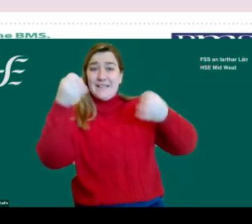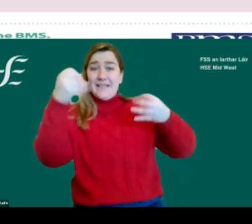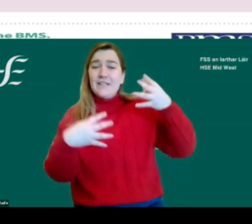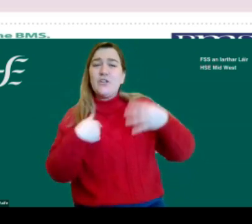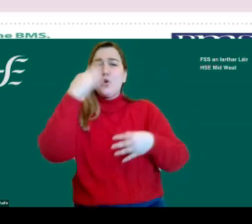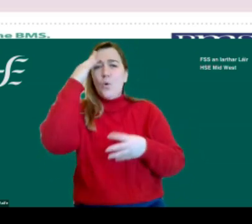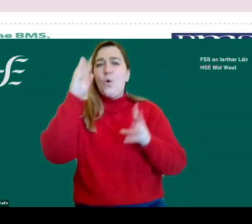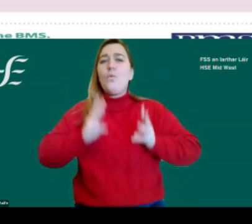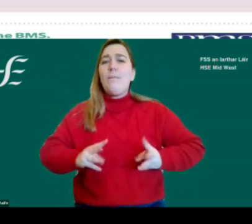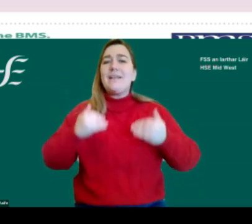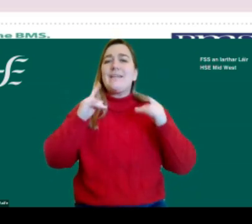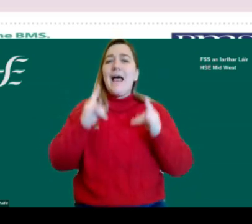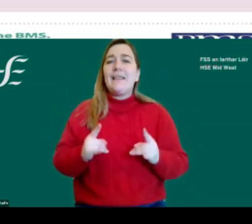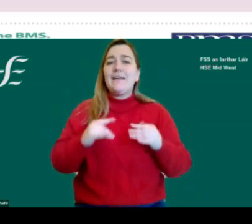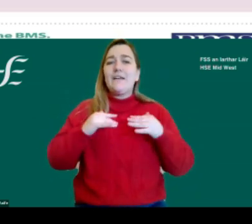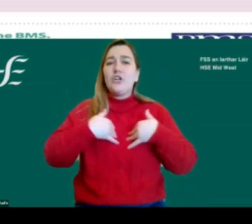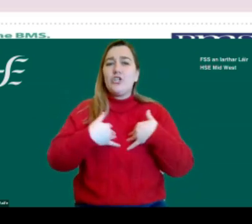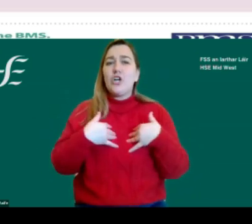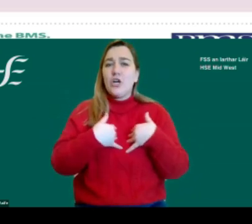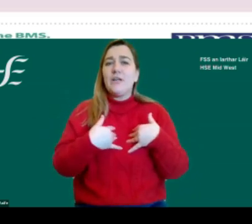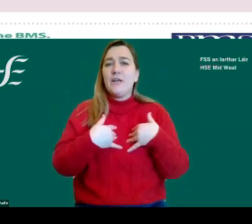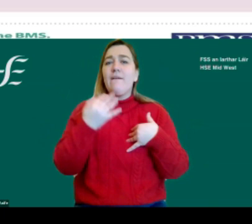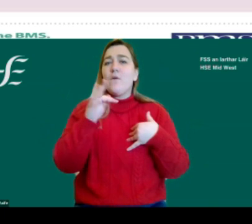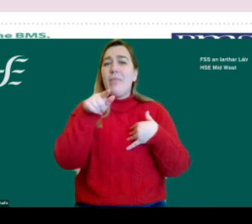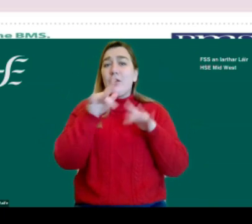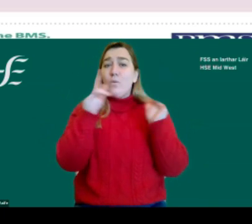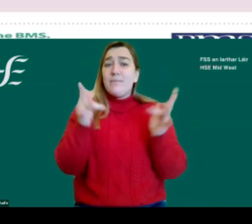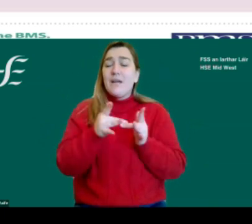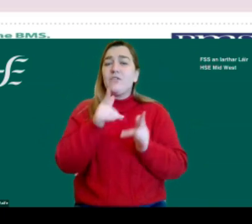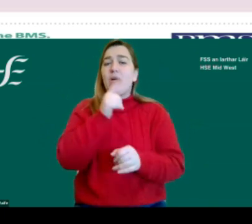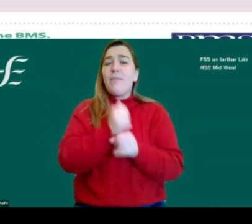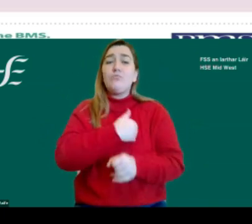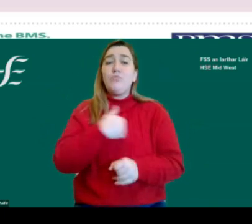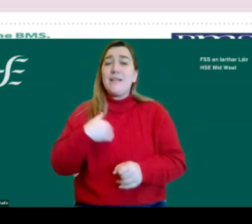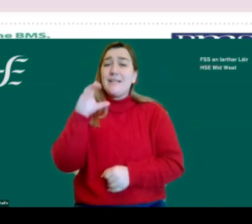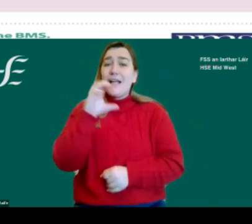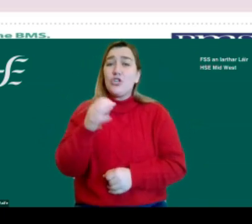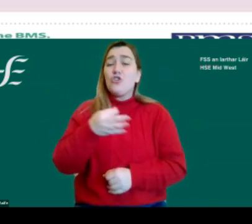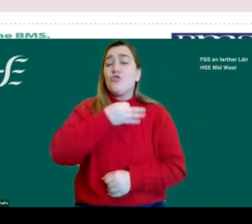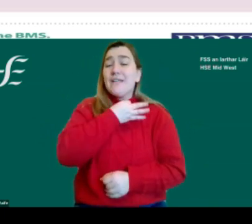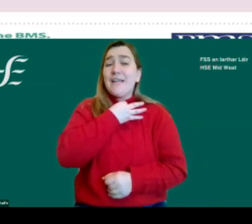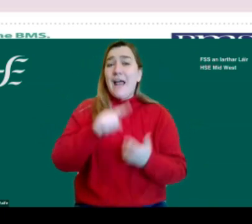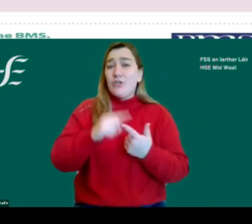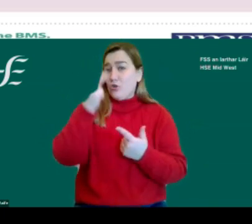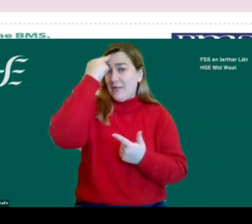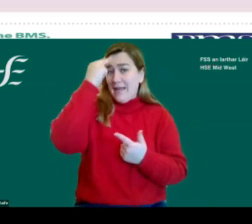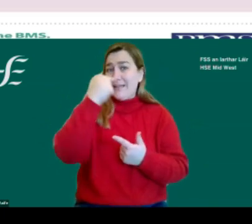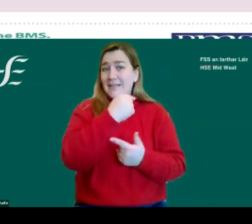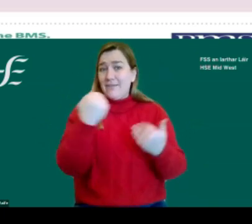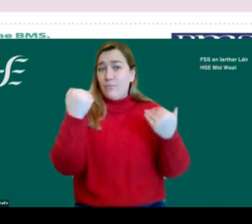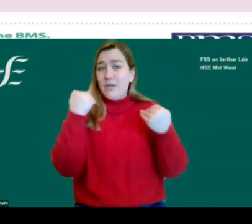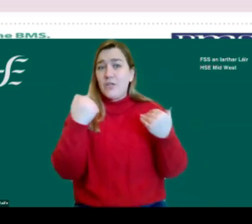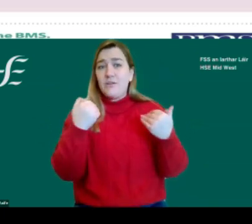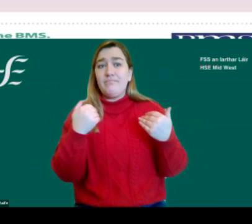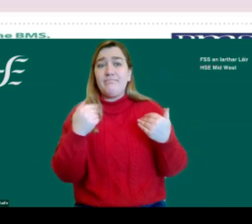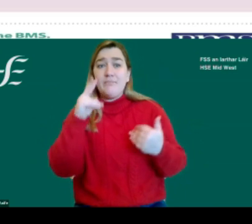breast cancer risks and understanding the risks of breast cancer. And if you look there, like things that are very important are, not exercising is really